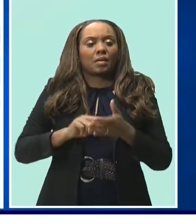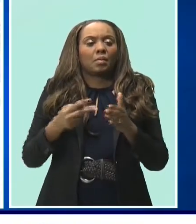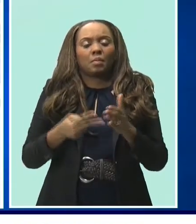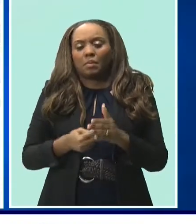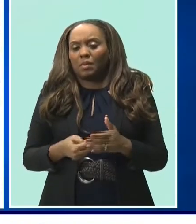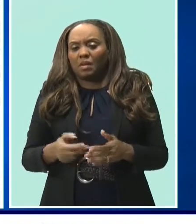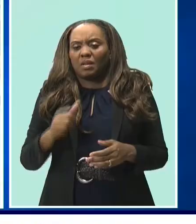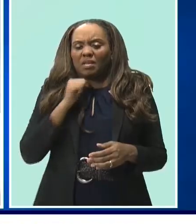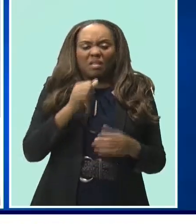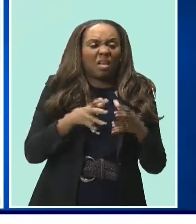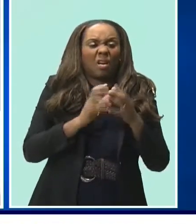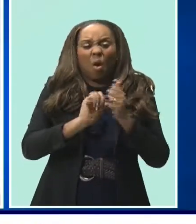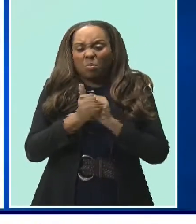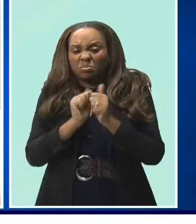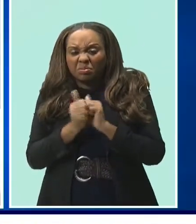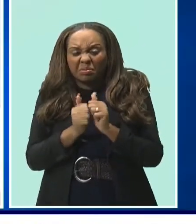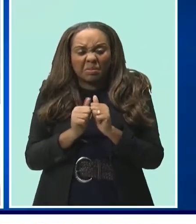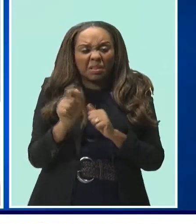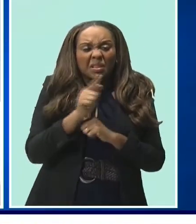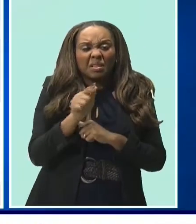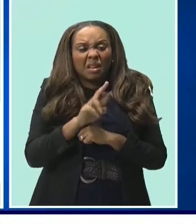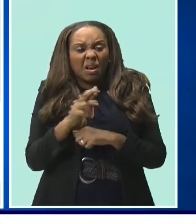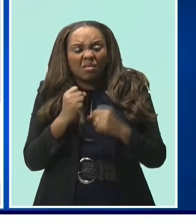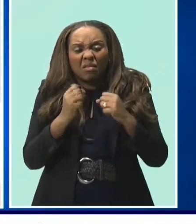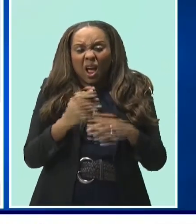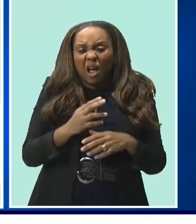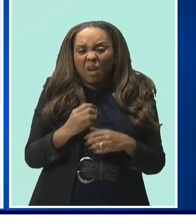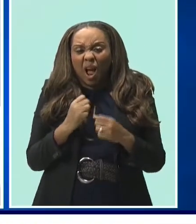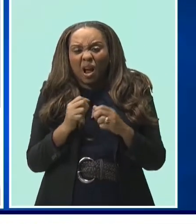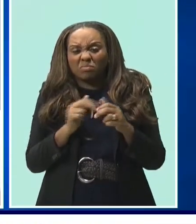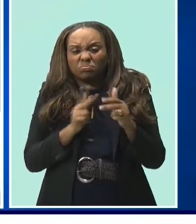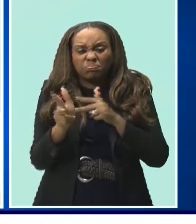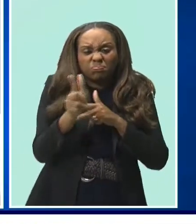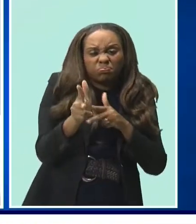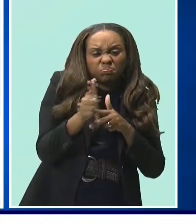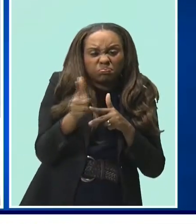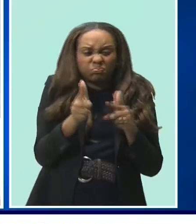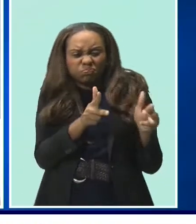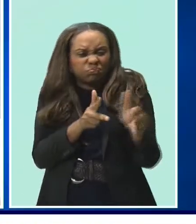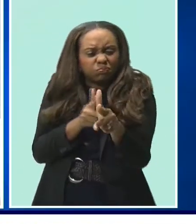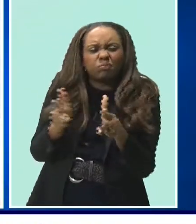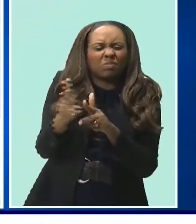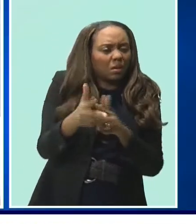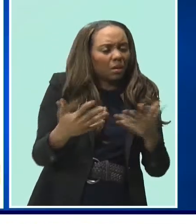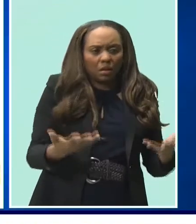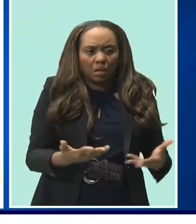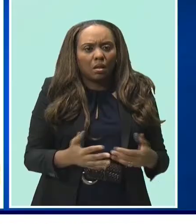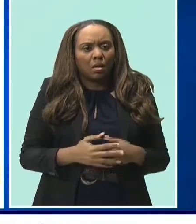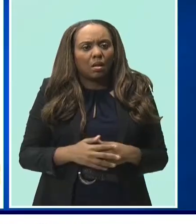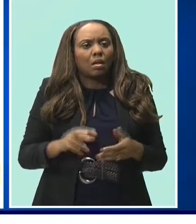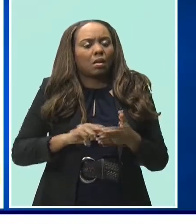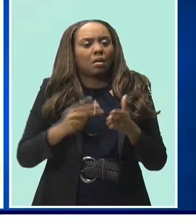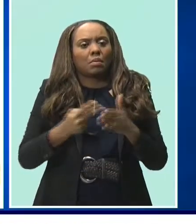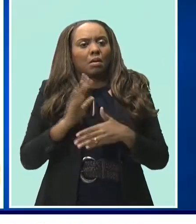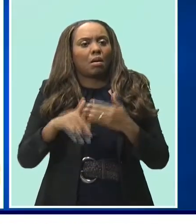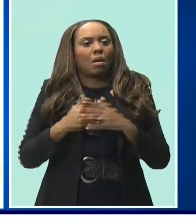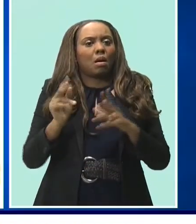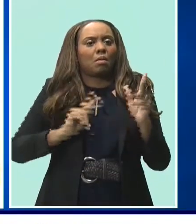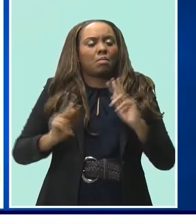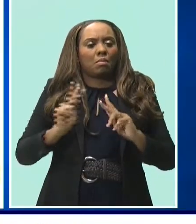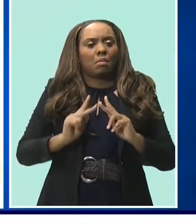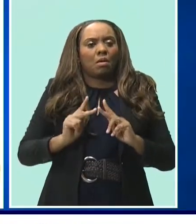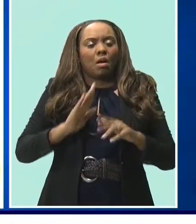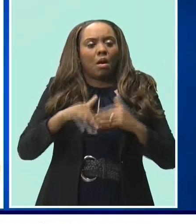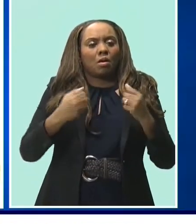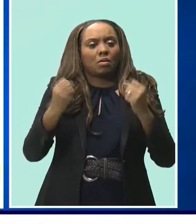you now in the direction of allowing conductors and drivers to receive a flat salary,